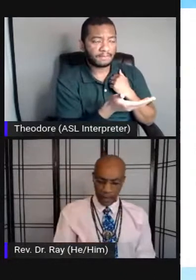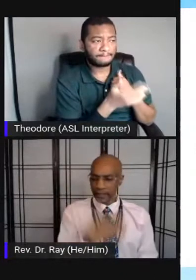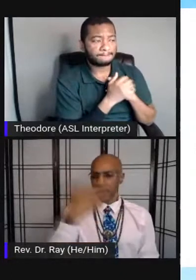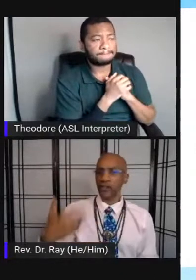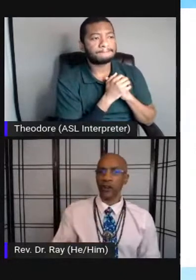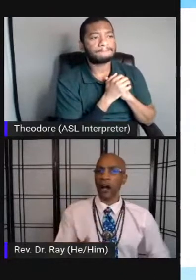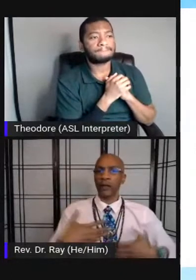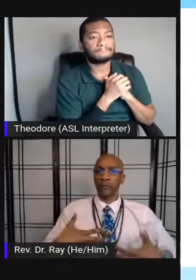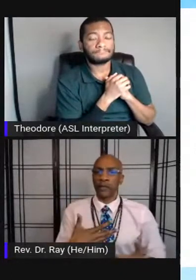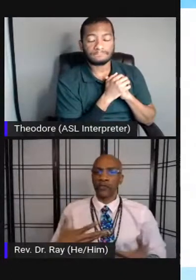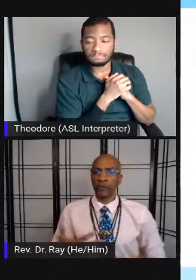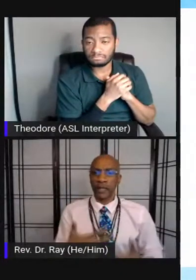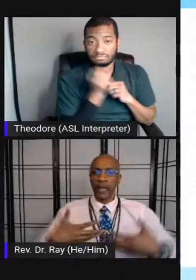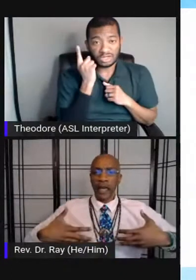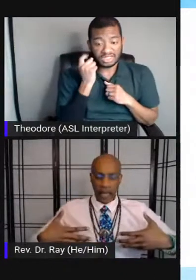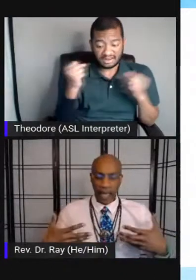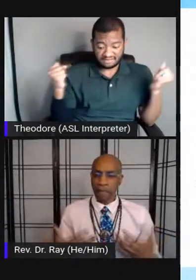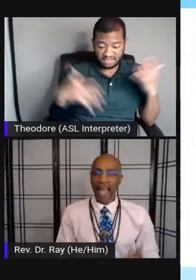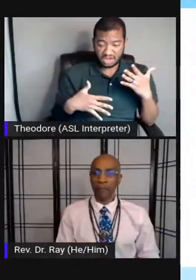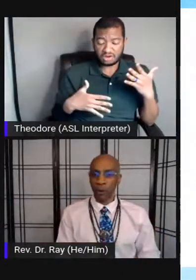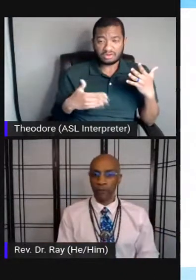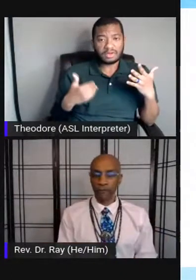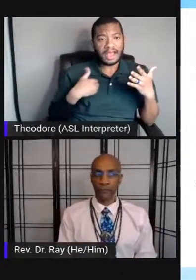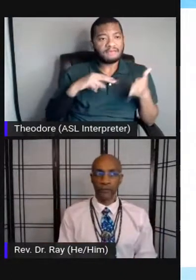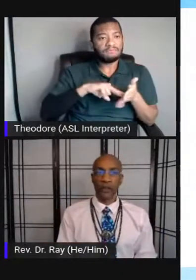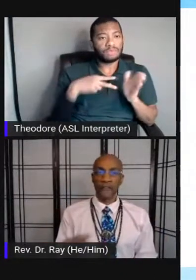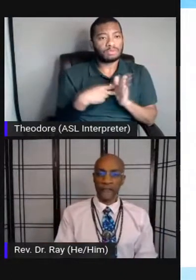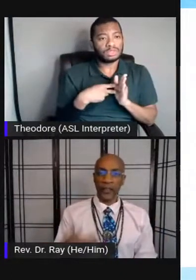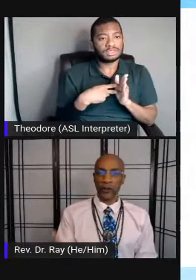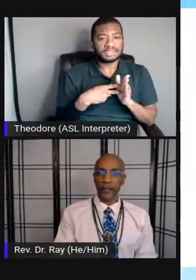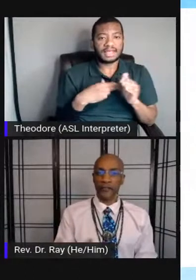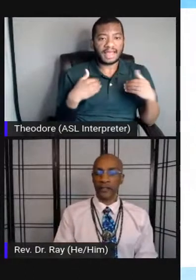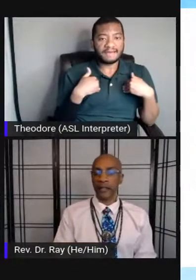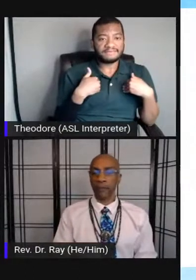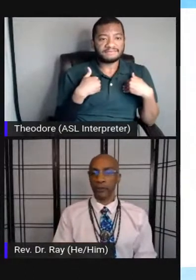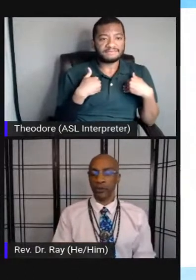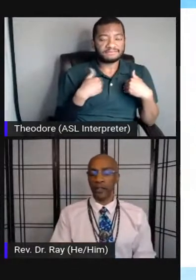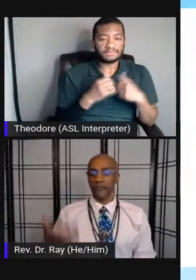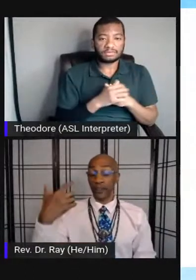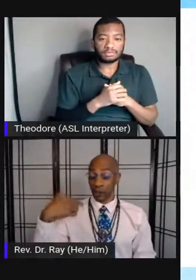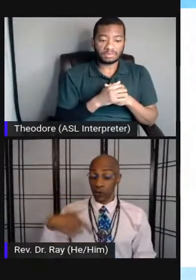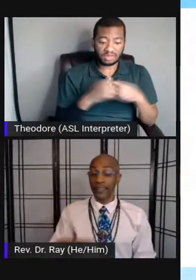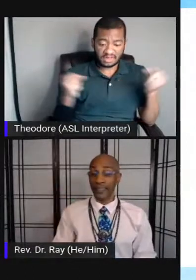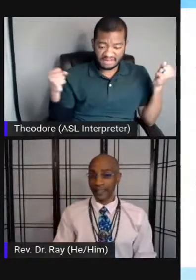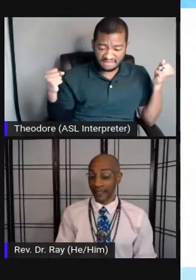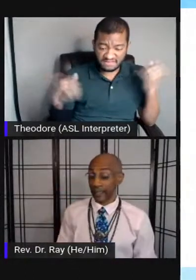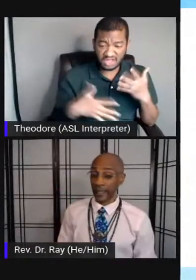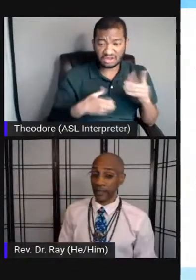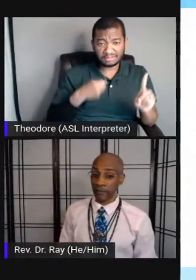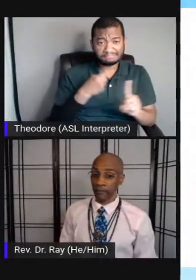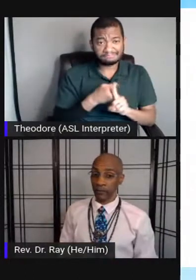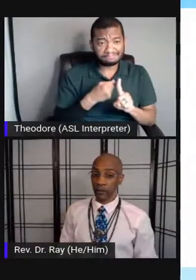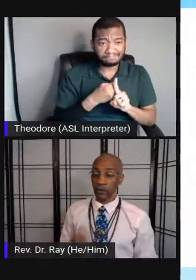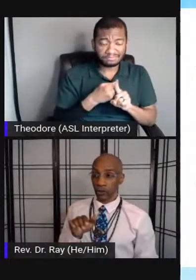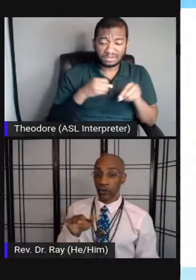that base nature of what it means to be a mammal. Fear gives us the opportunity for adrenaline to kick